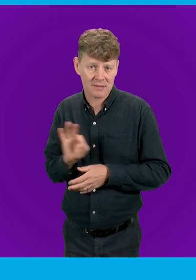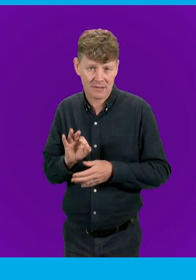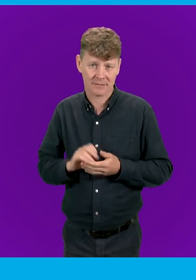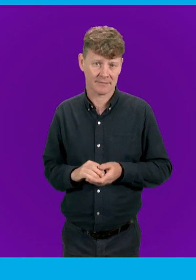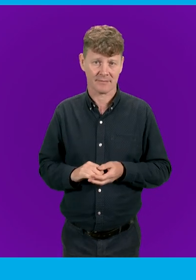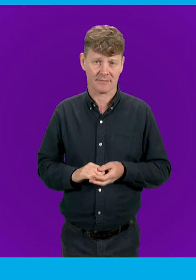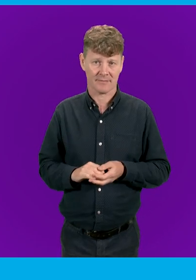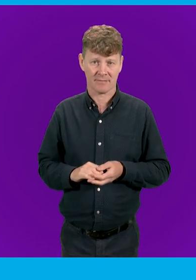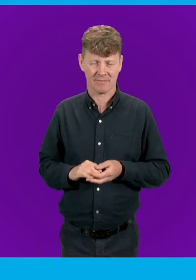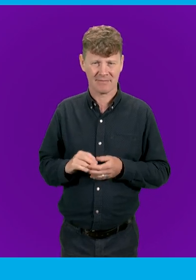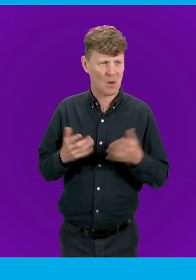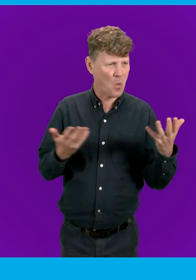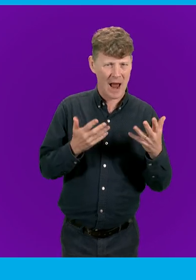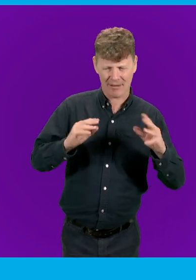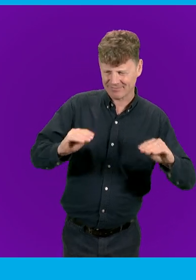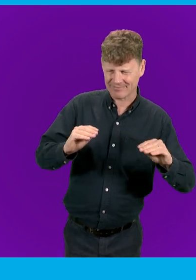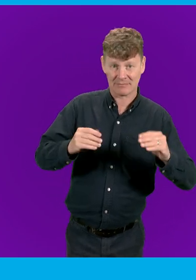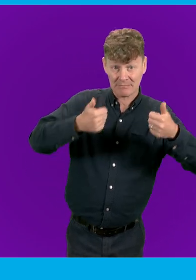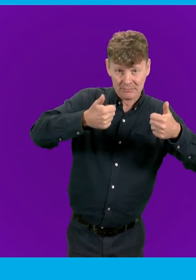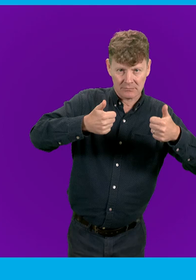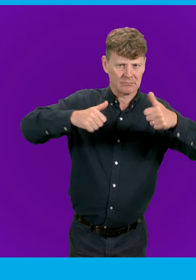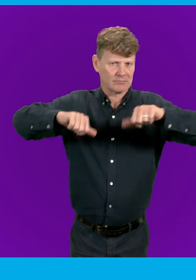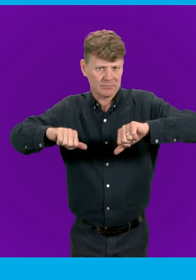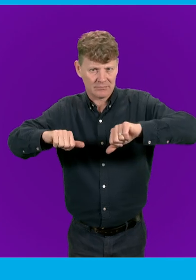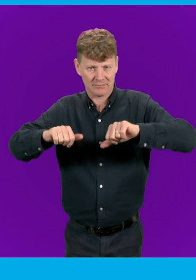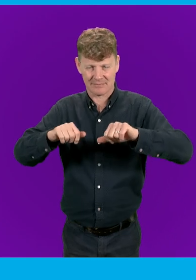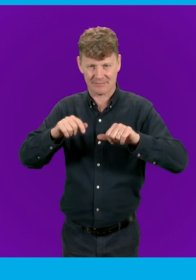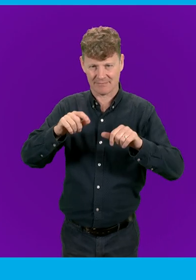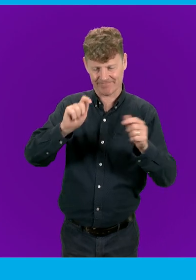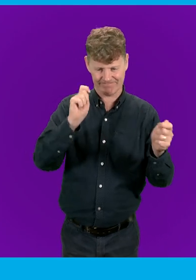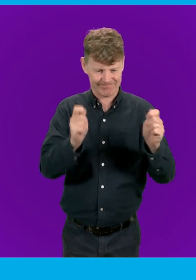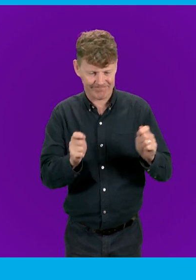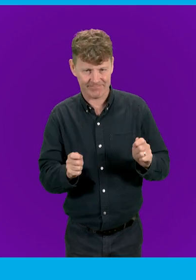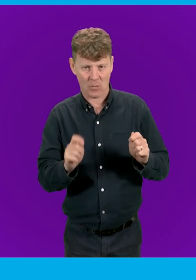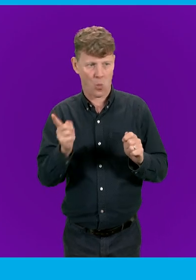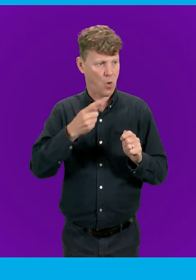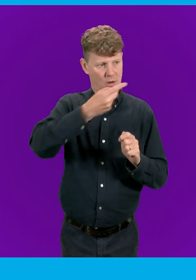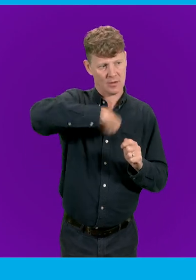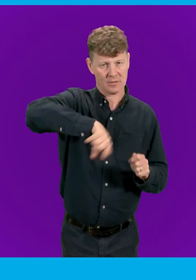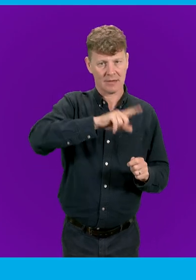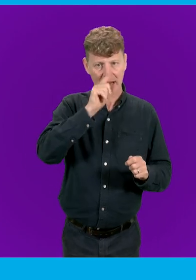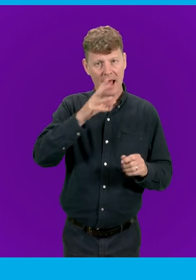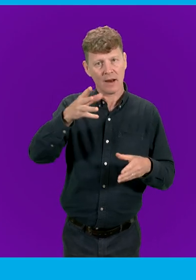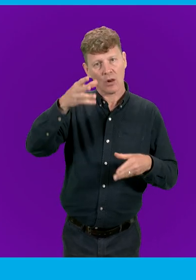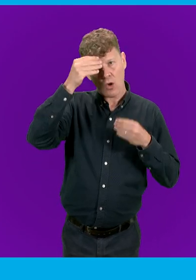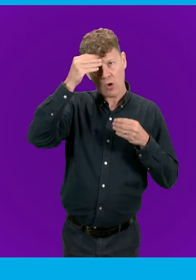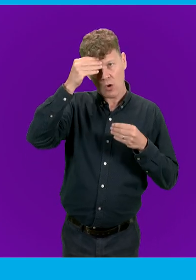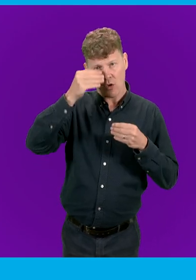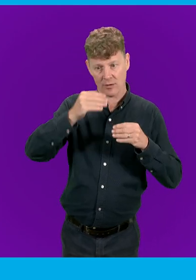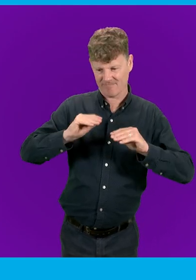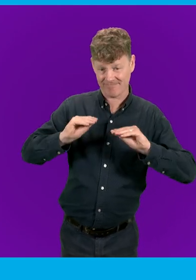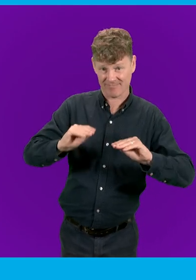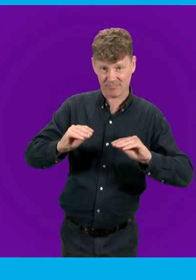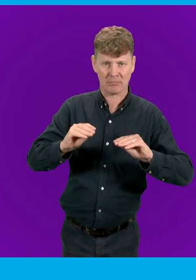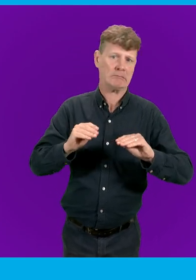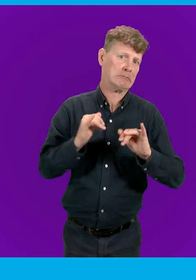like people have gone wrong, where they've gone right, what you can learn from, not only what you've done